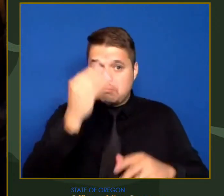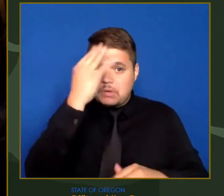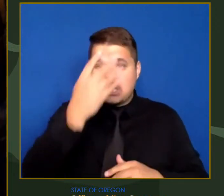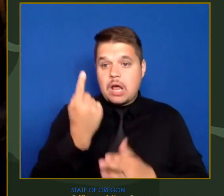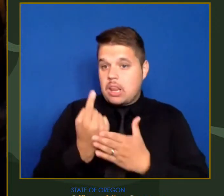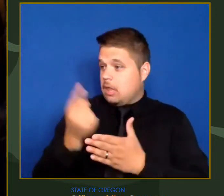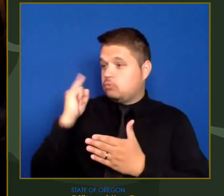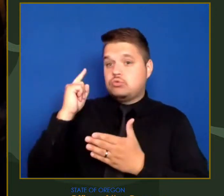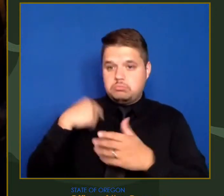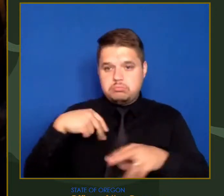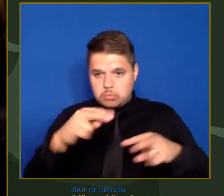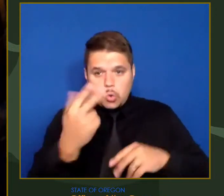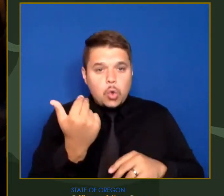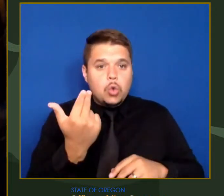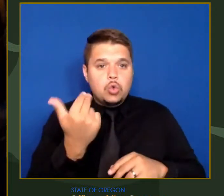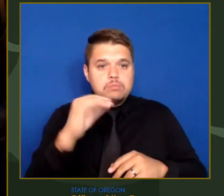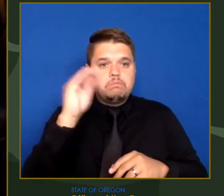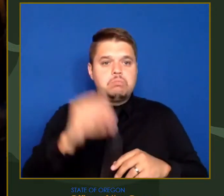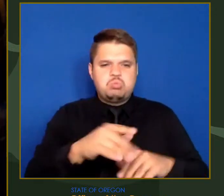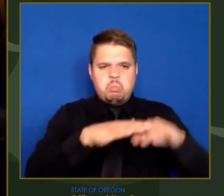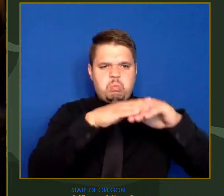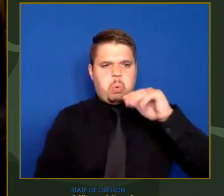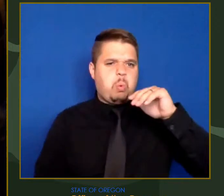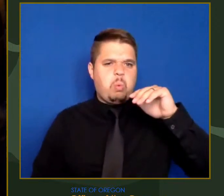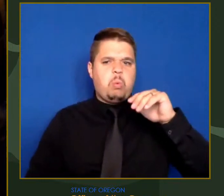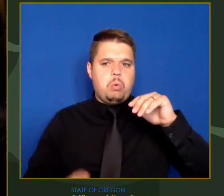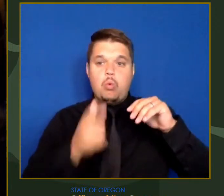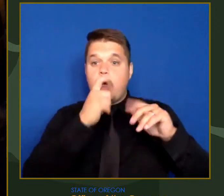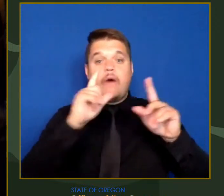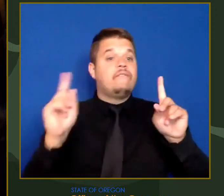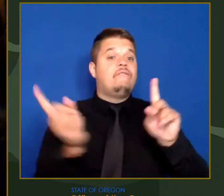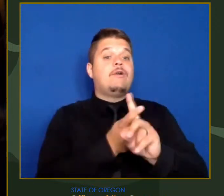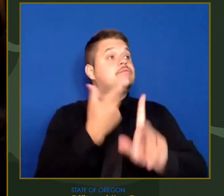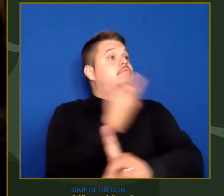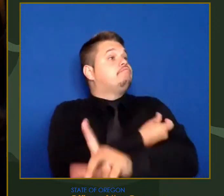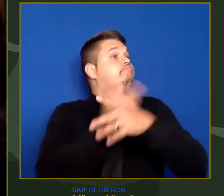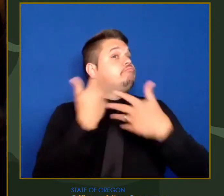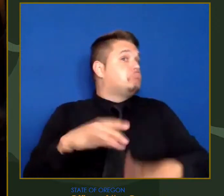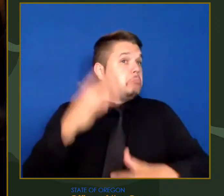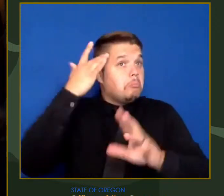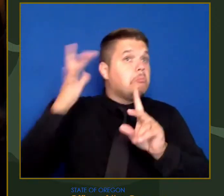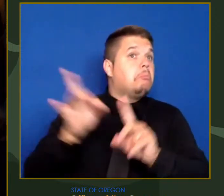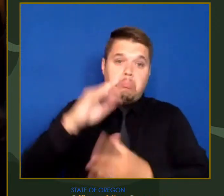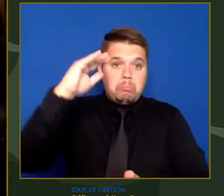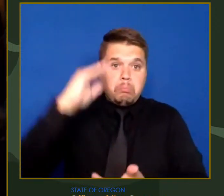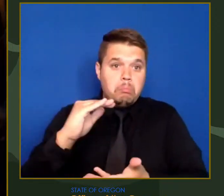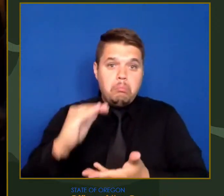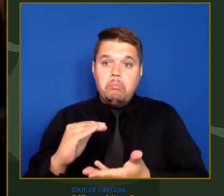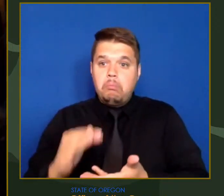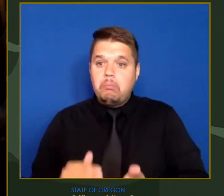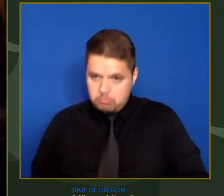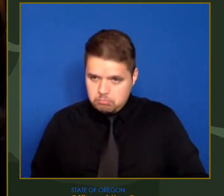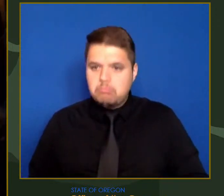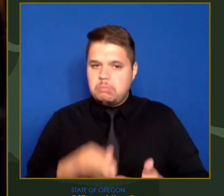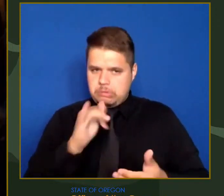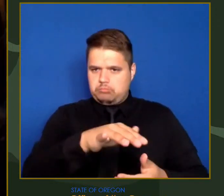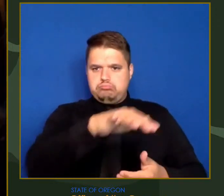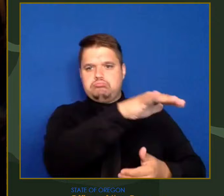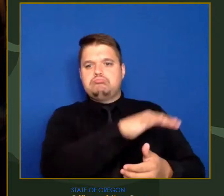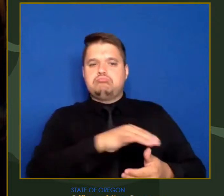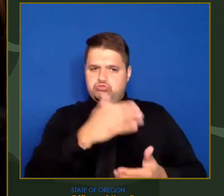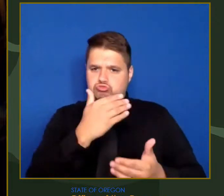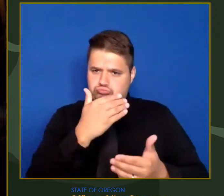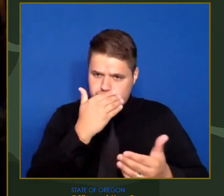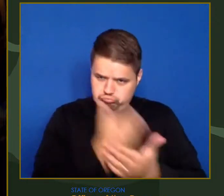drop in newly reported cases each day, marking the 5th consecutive week cases have fallen. On June 1st,